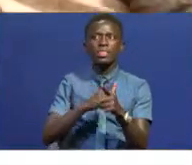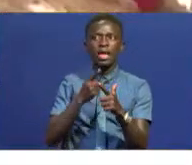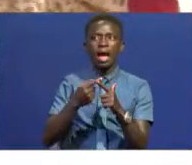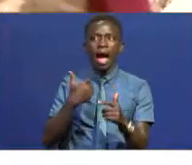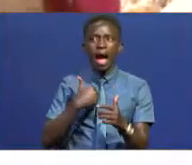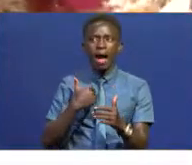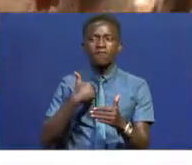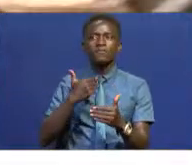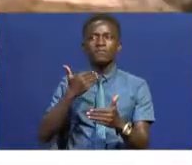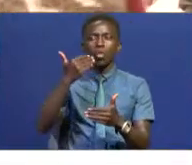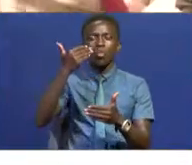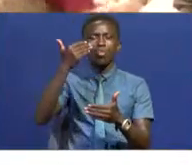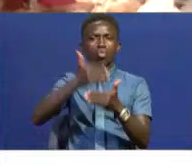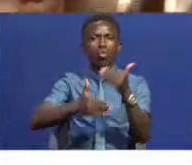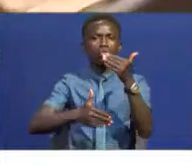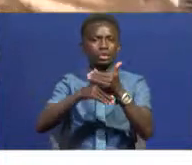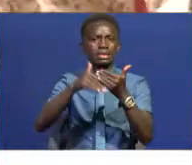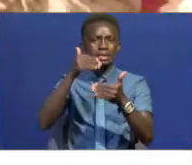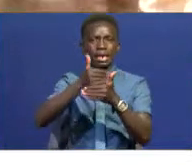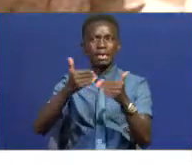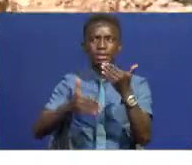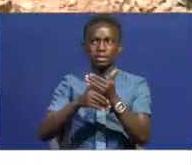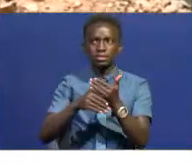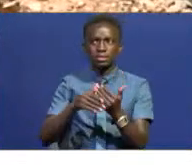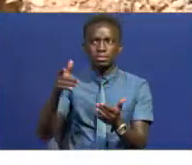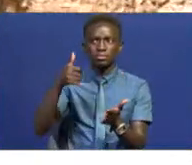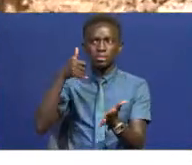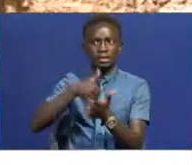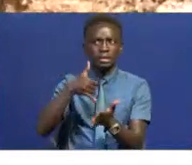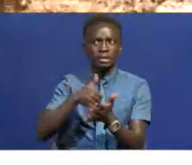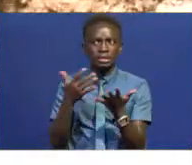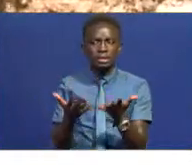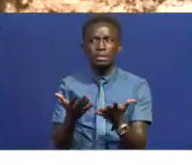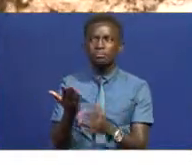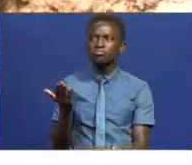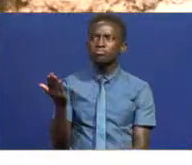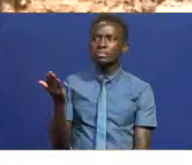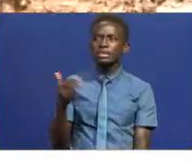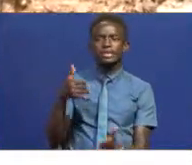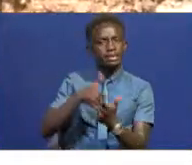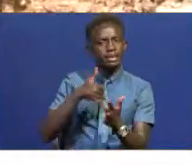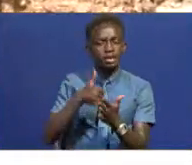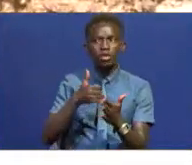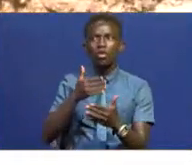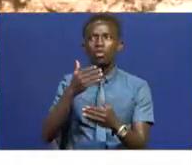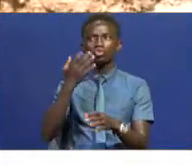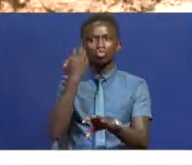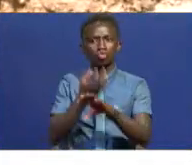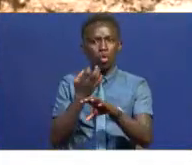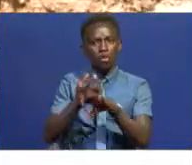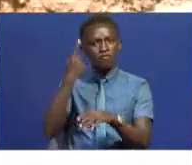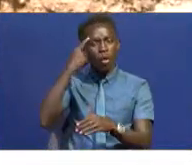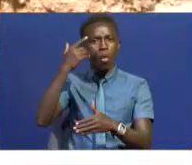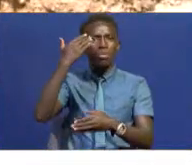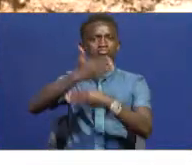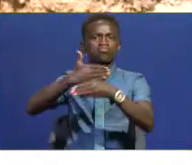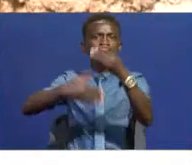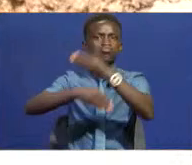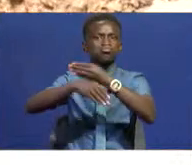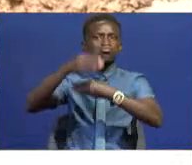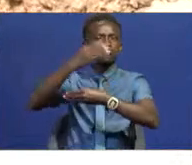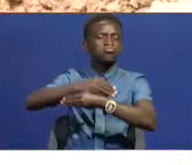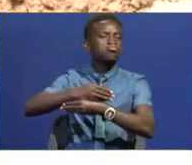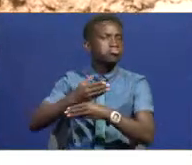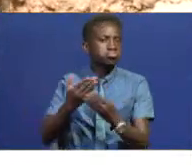minerals. These include the barrast. It include the construction stones and the rakes. Then we have